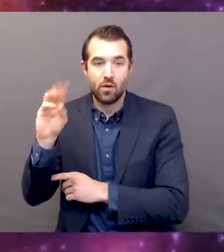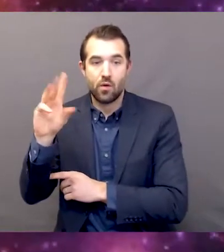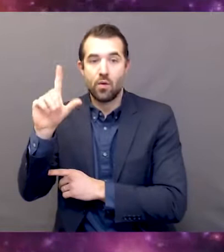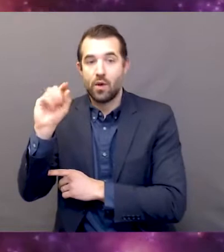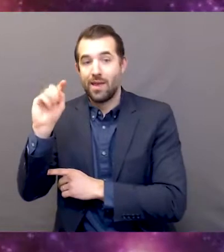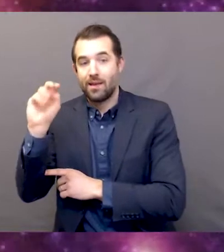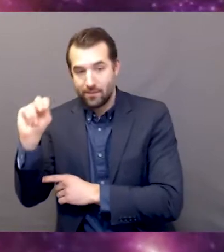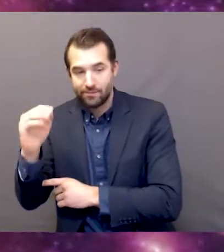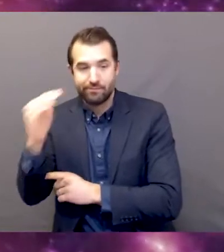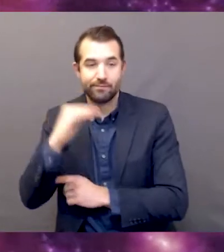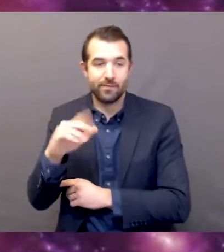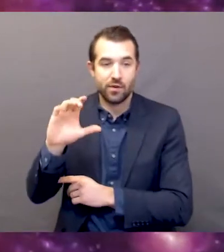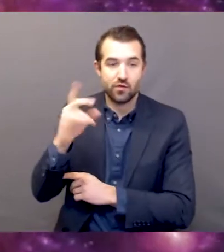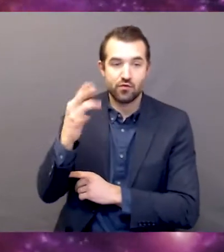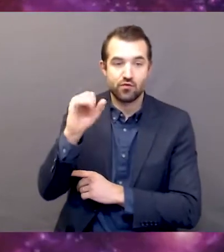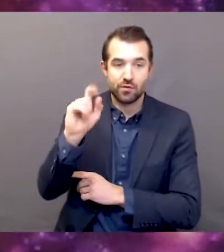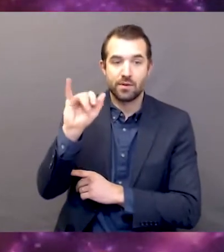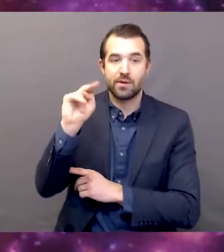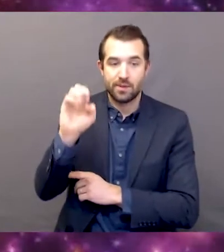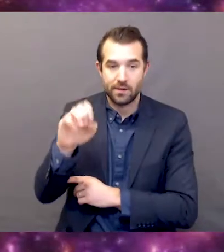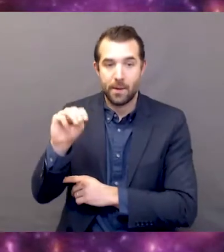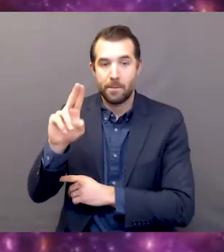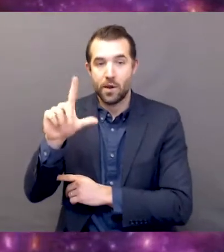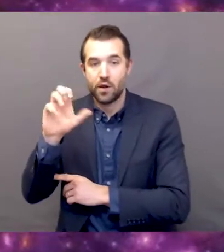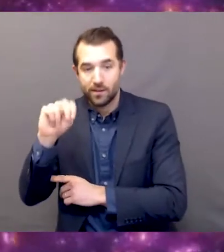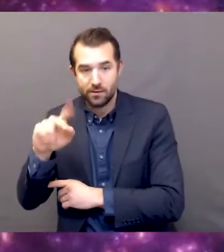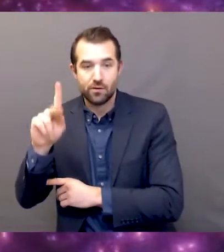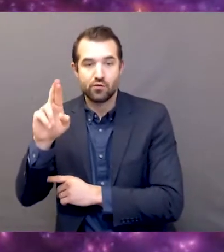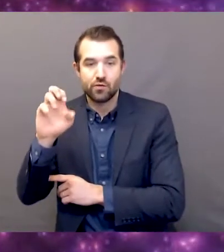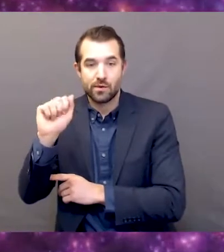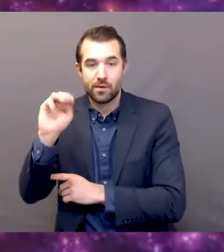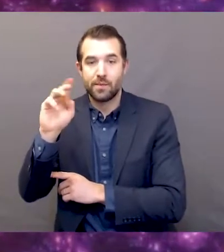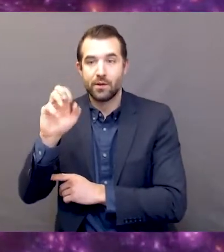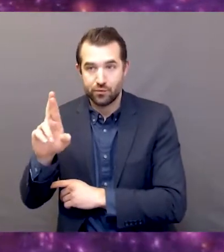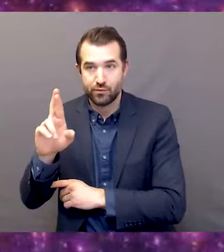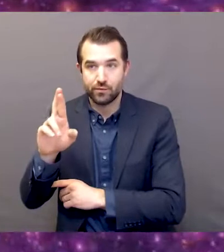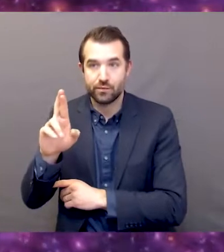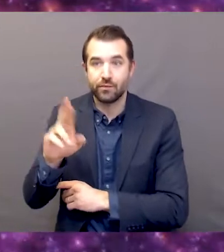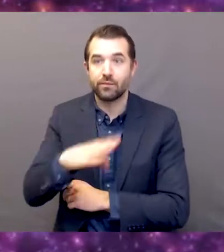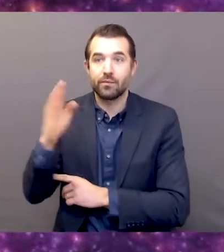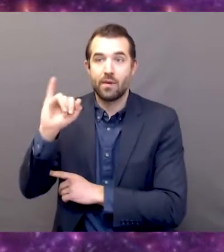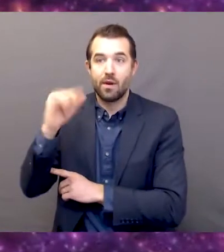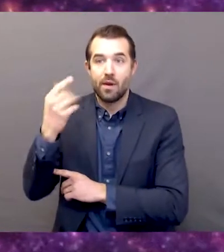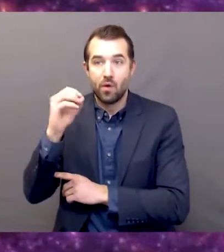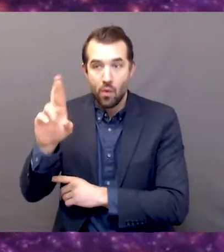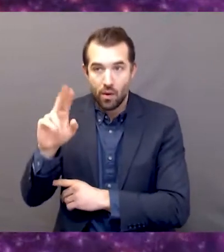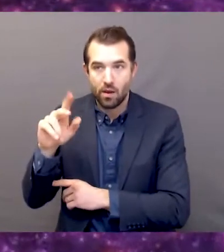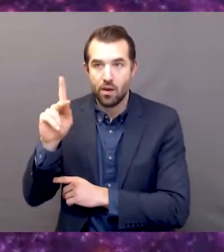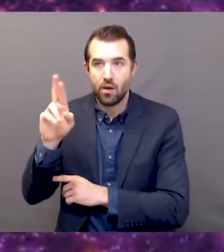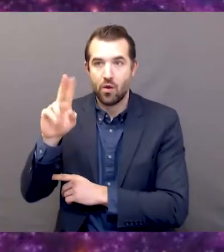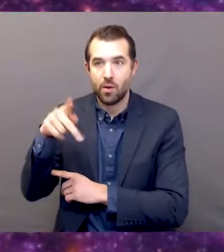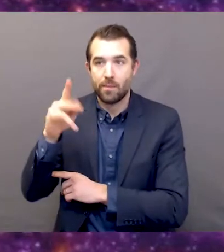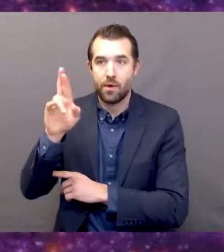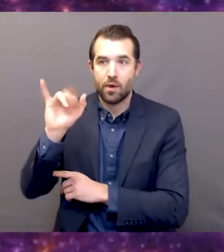and the Natural History Museum, Christine Mullen-Kramer of the National Museum of African Art, Igor